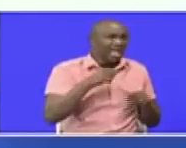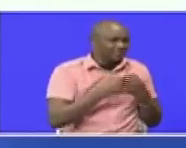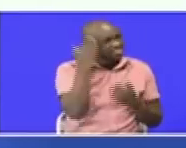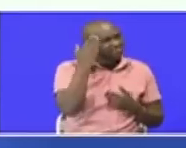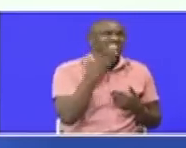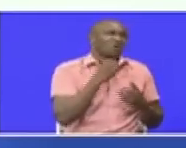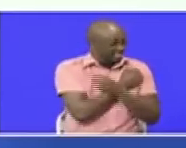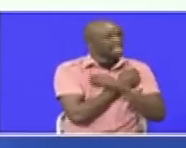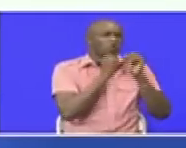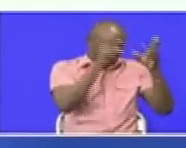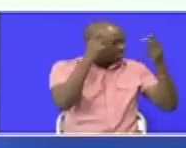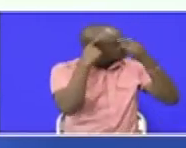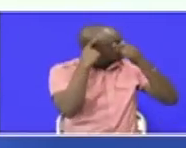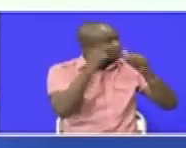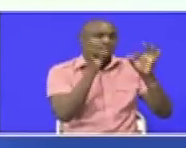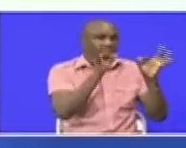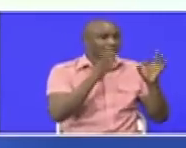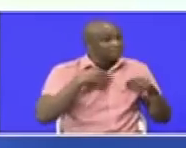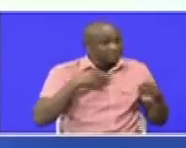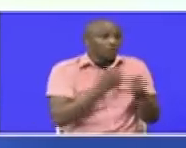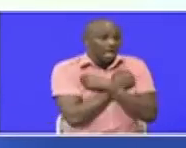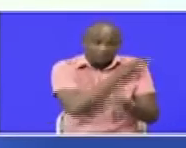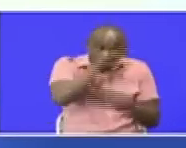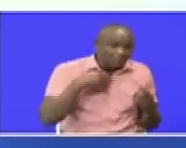I loved it. My people loved it.